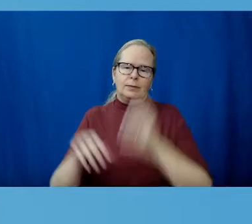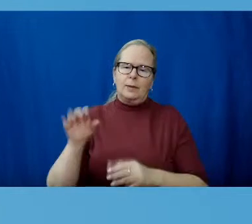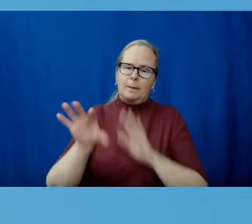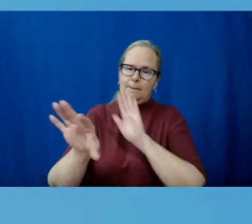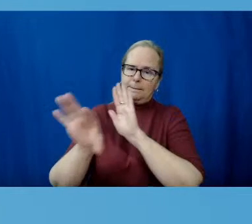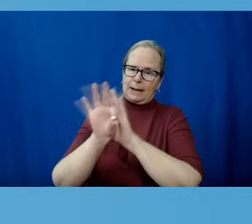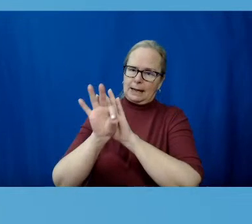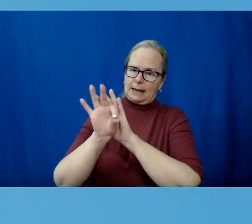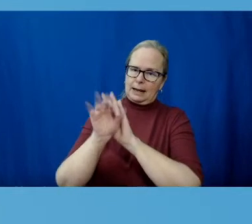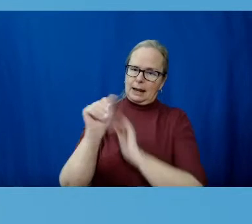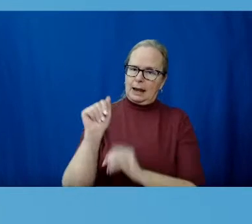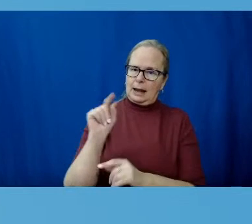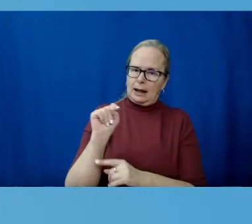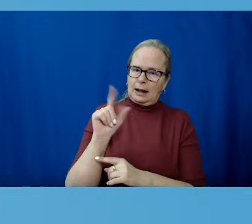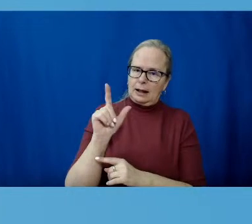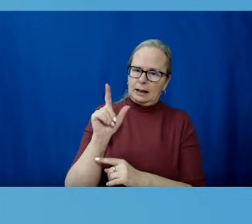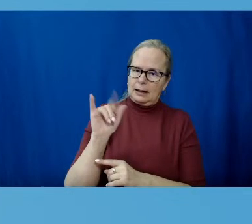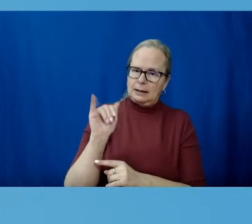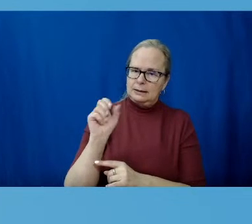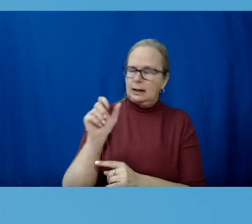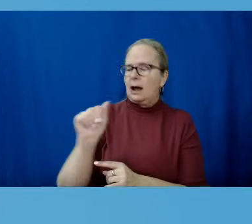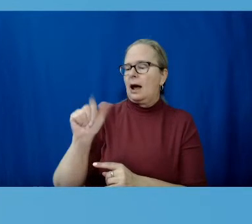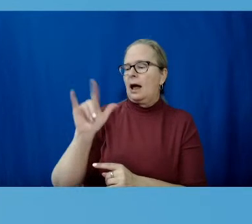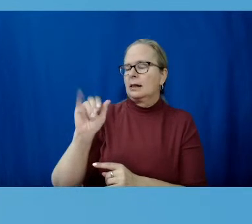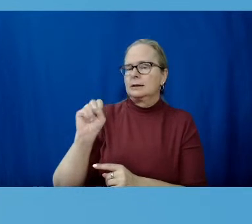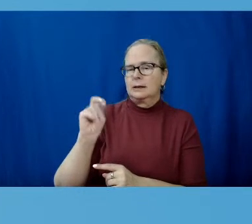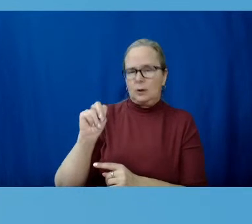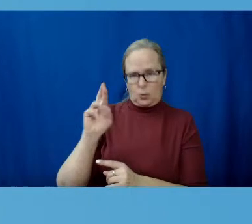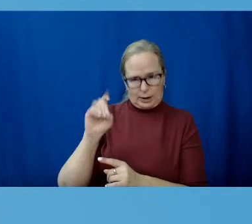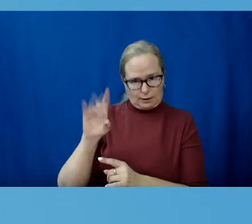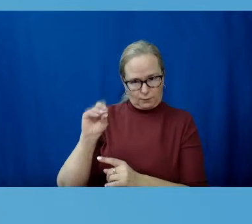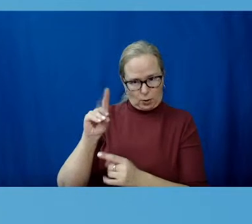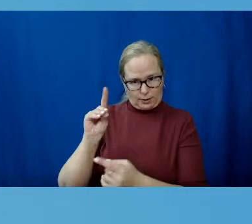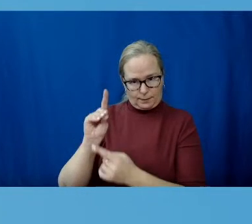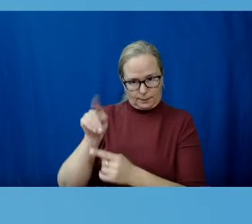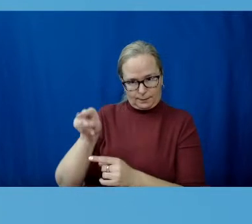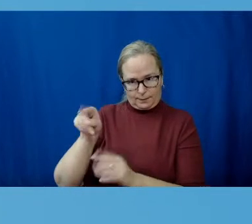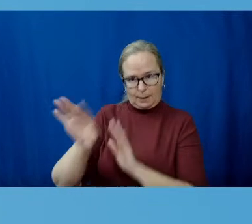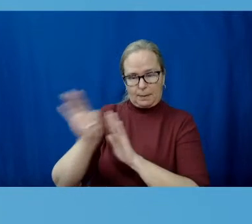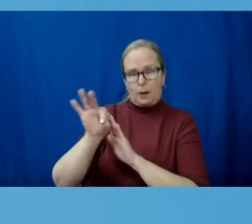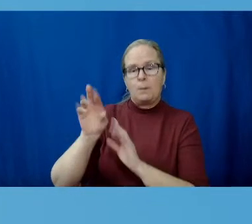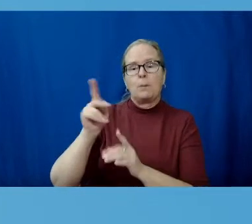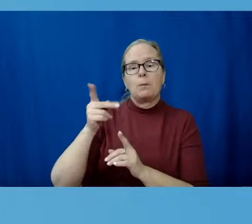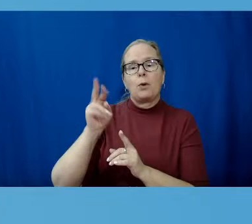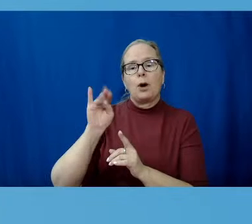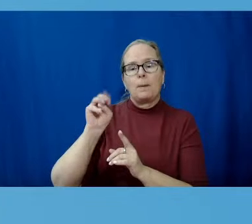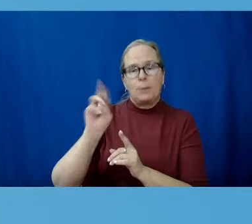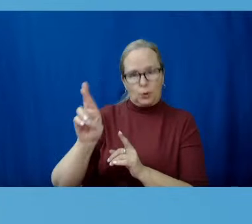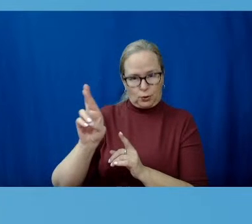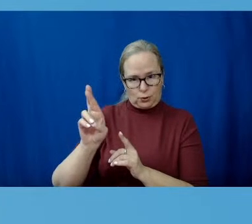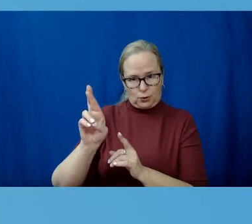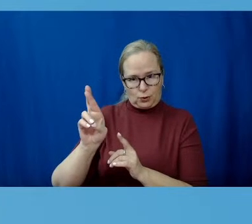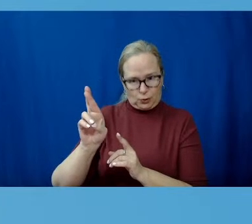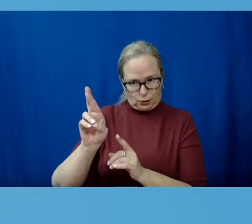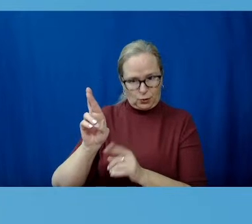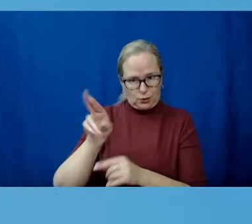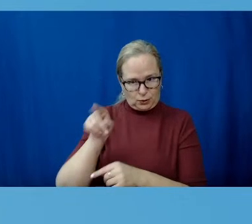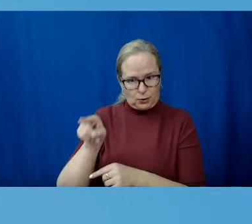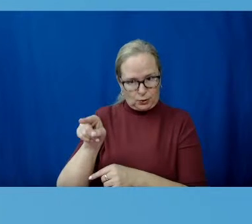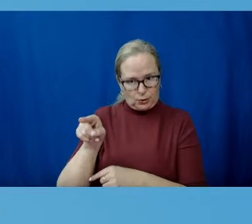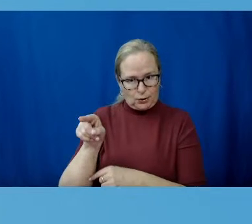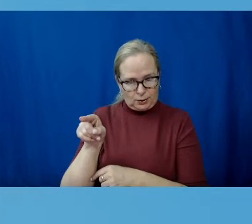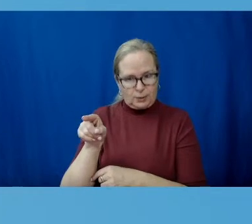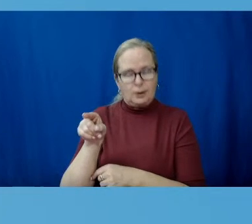election because she lost the support of her party. And why did she lose the support of her party? She lost the support of her